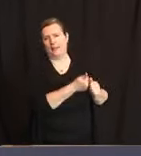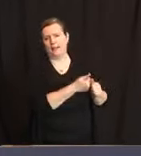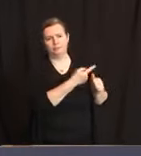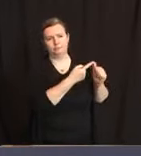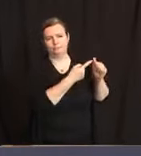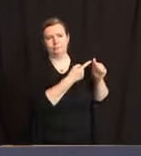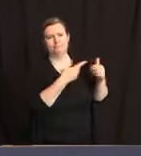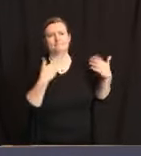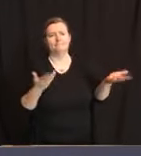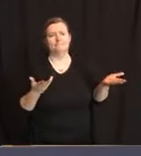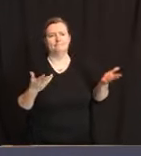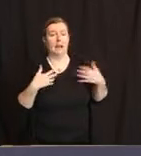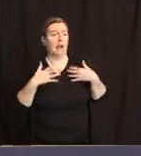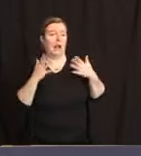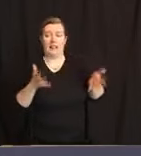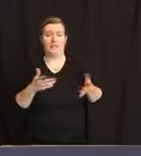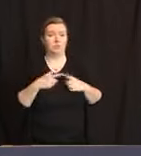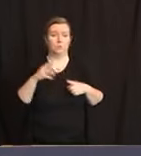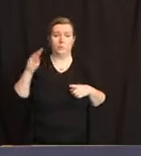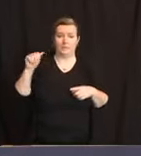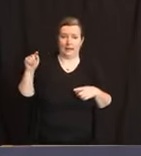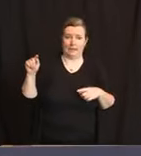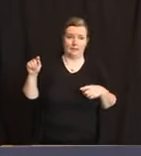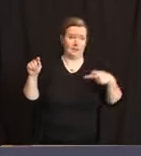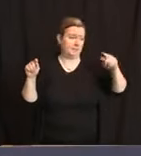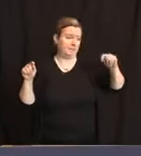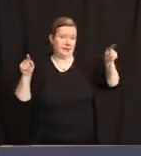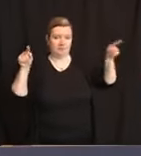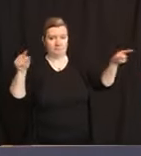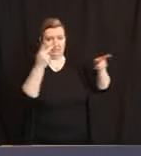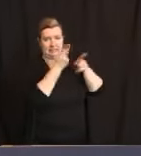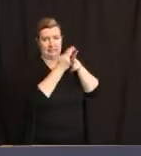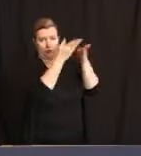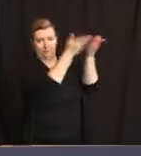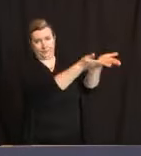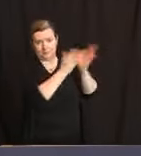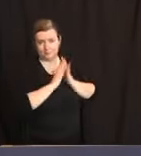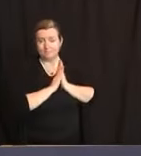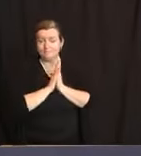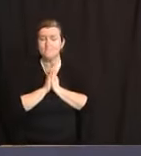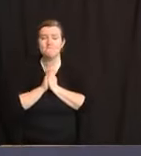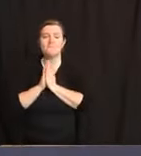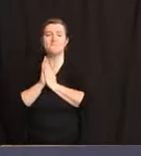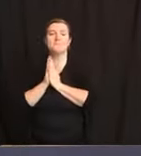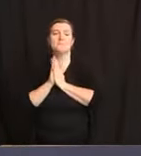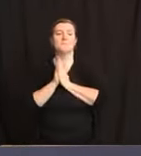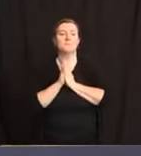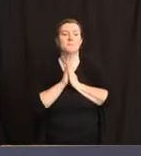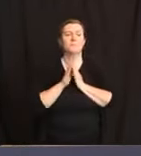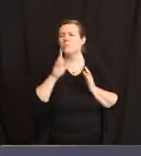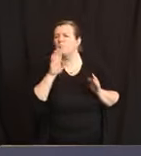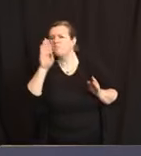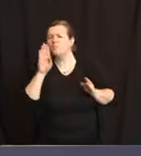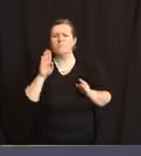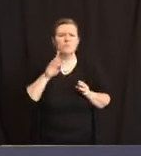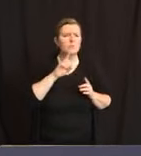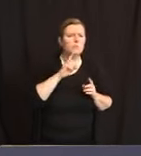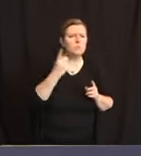Matt and Pat, and they can deal with it from there. Thank you. Sir, do you have something? No, I'm looking at you. Do you have something? No.